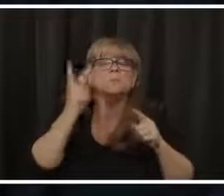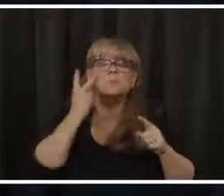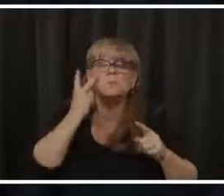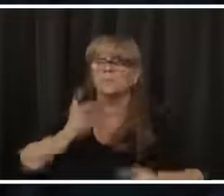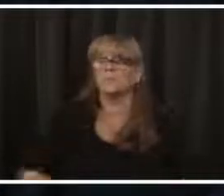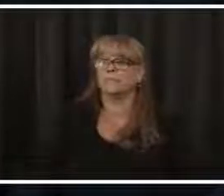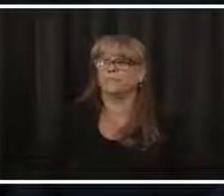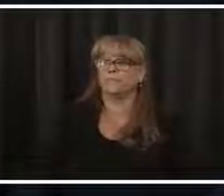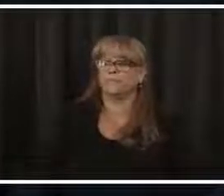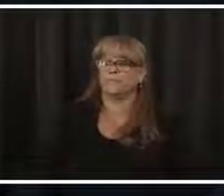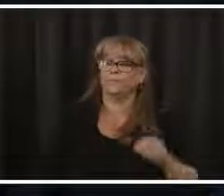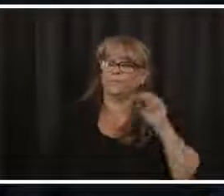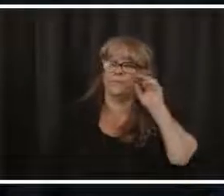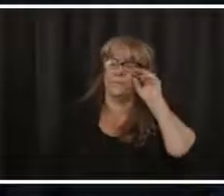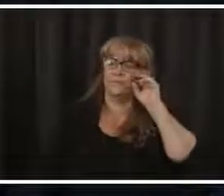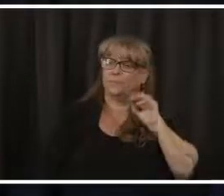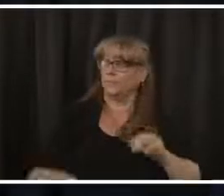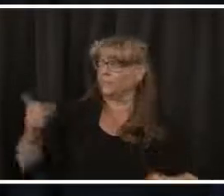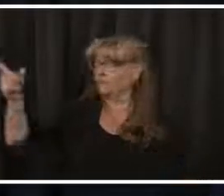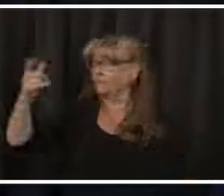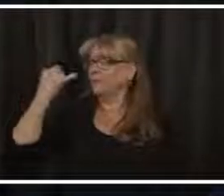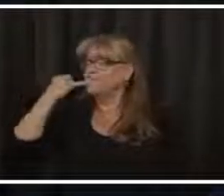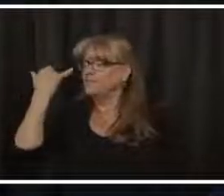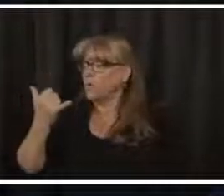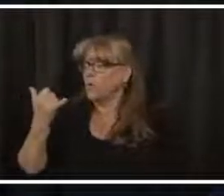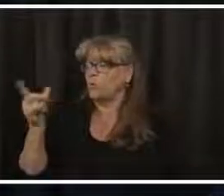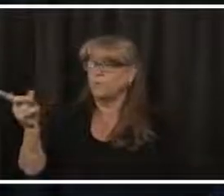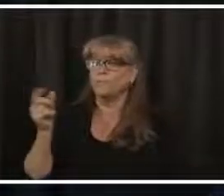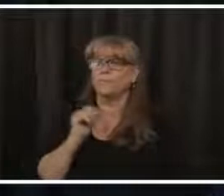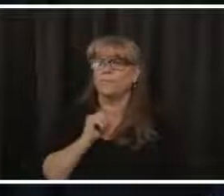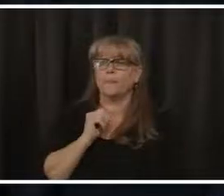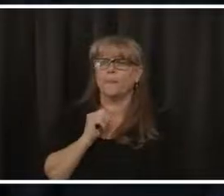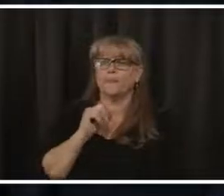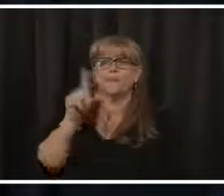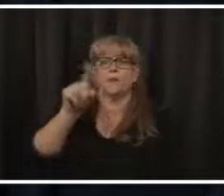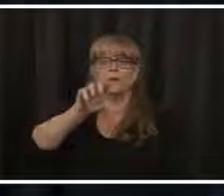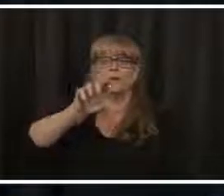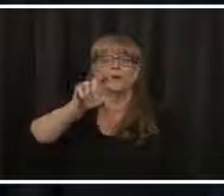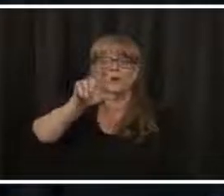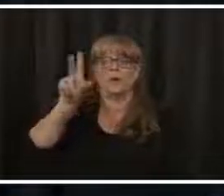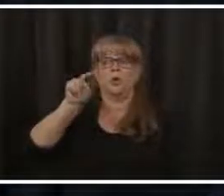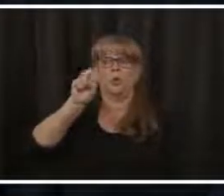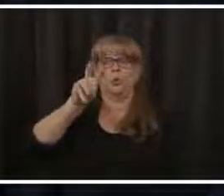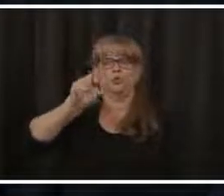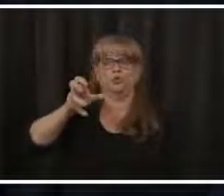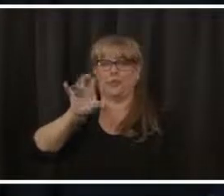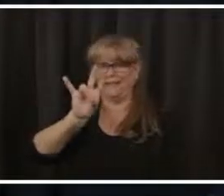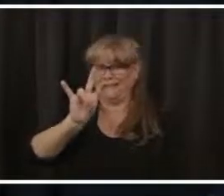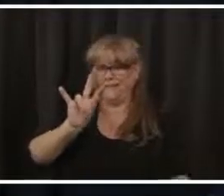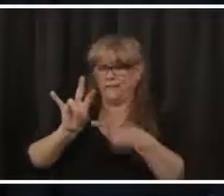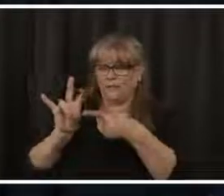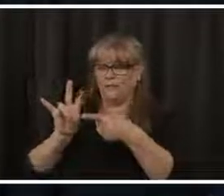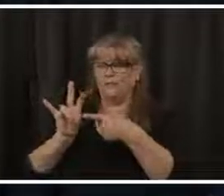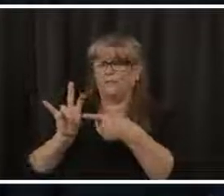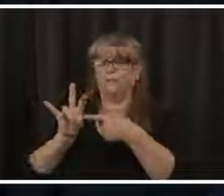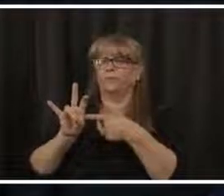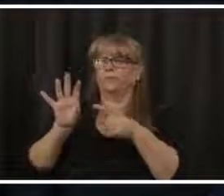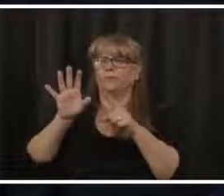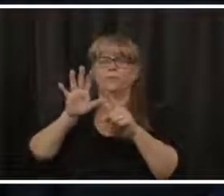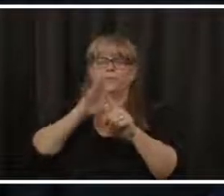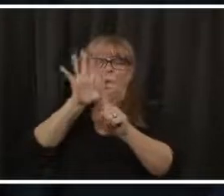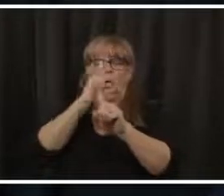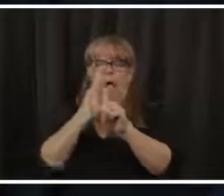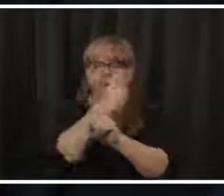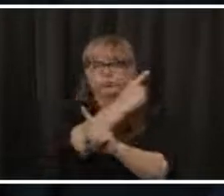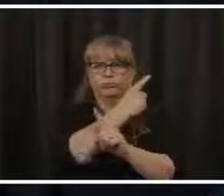It's David Clue with Denver 7. I have a question a bit off topic and a follow-up, if you will. Once again, it appears the state legislature